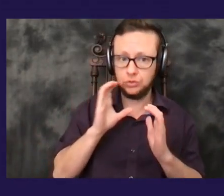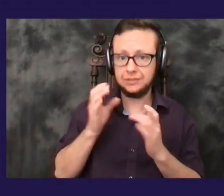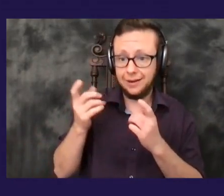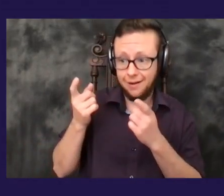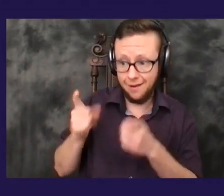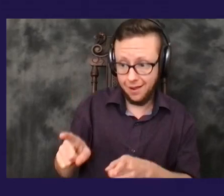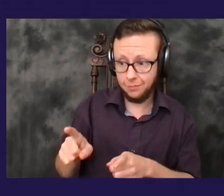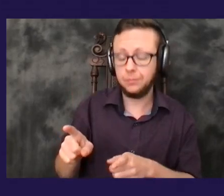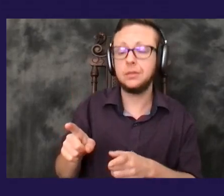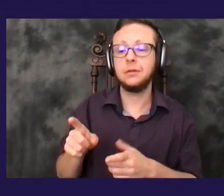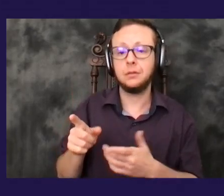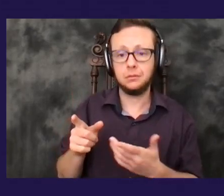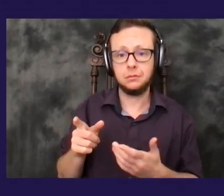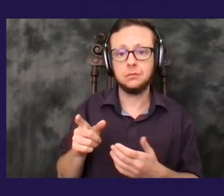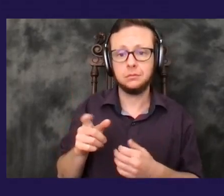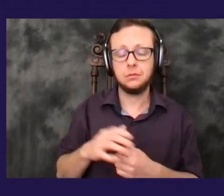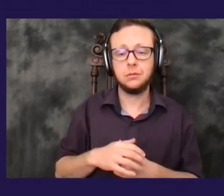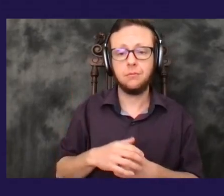by